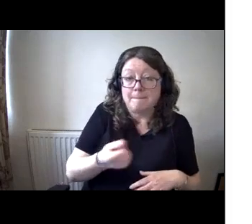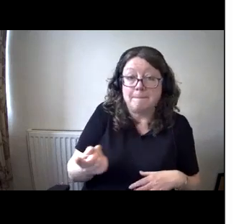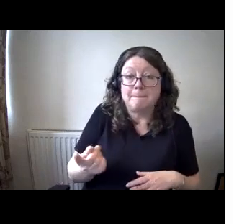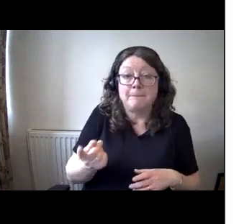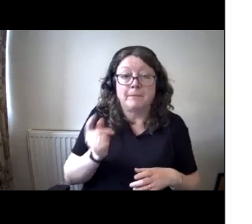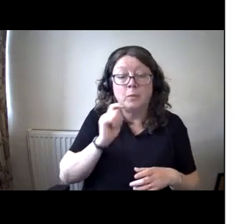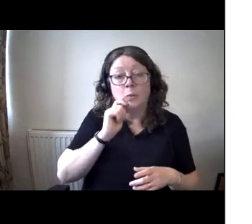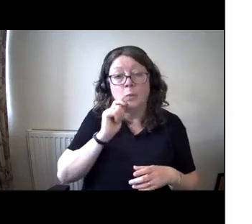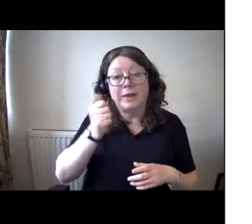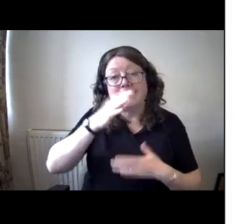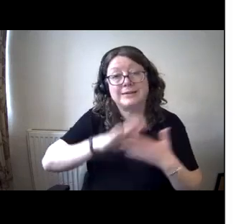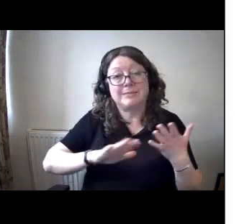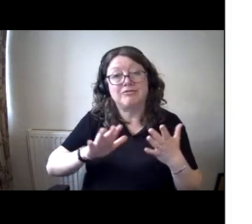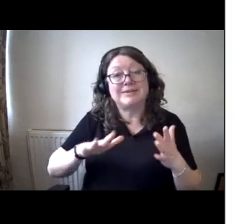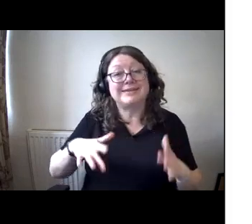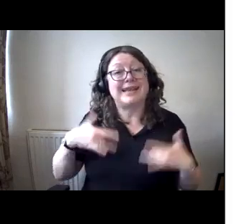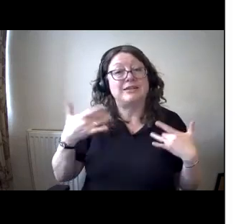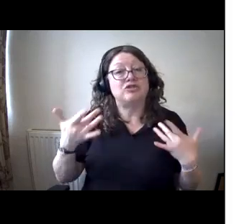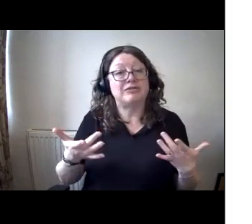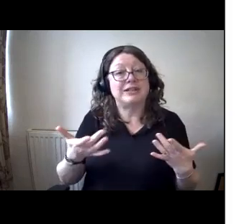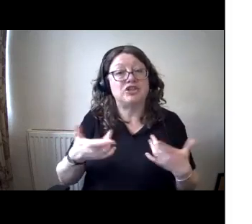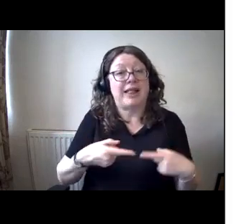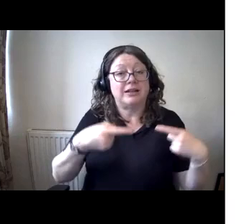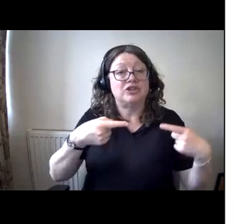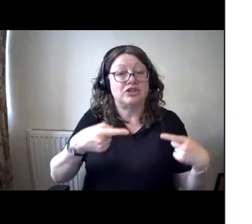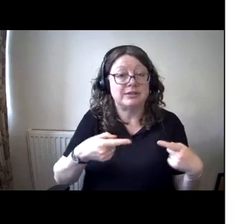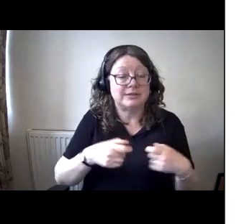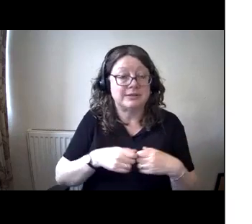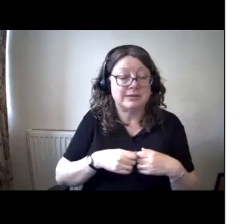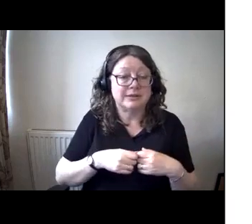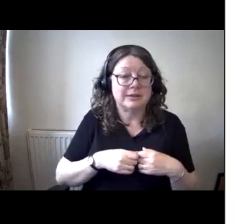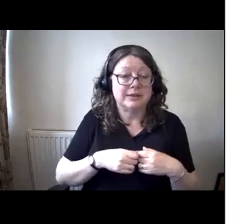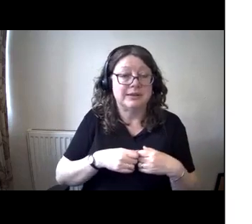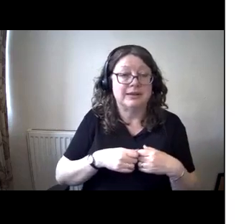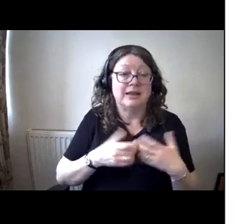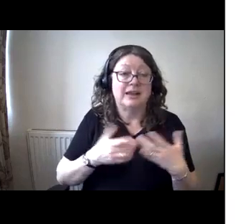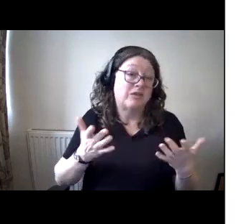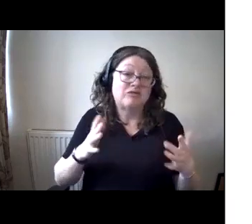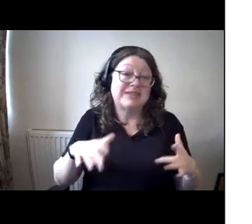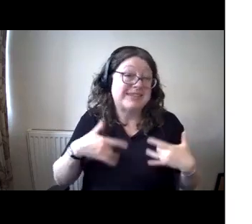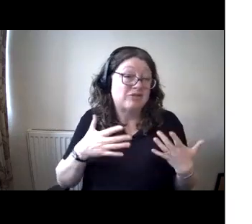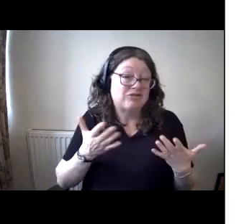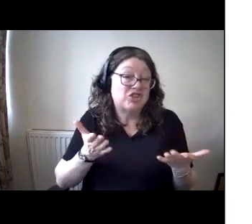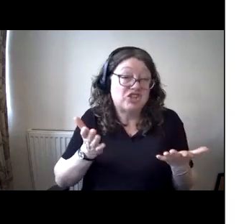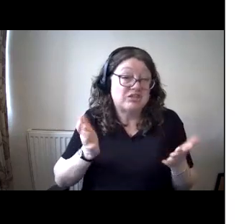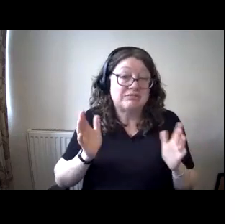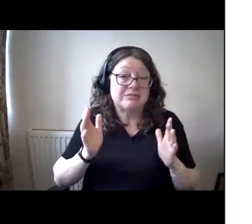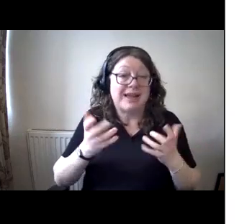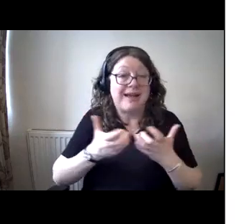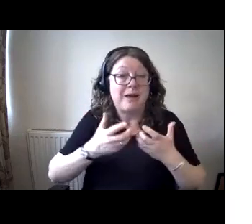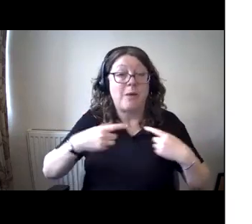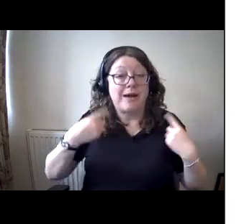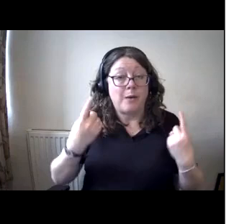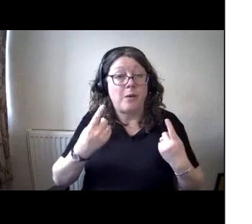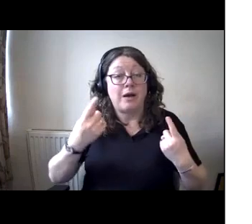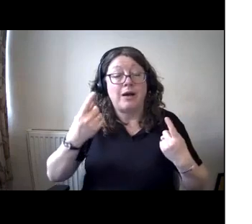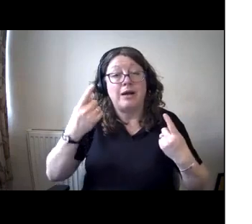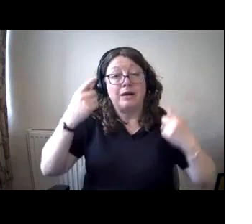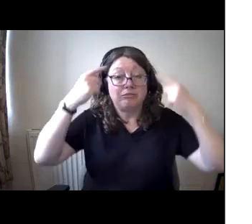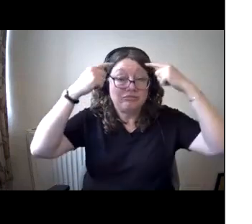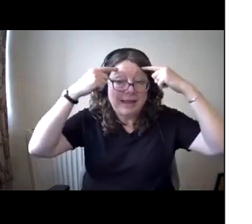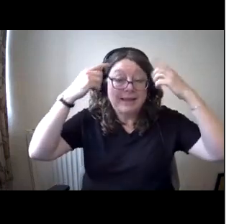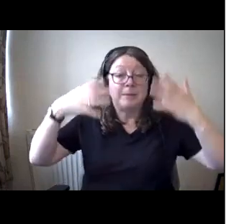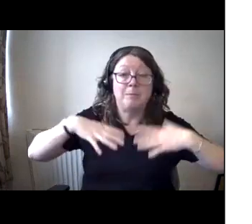So in terms of sensory, it's just how our brain and our body manages and processes information from all of